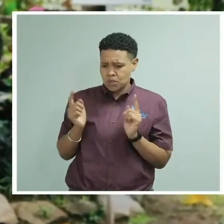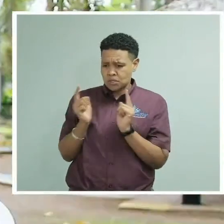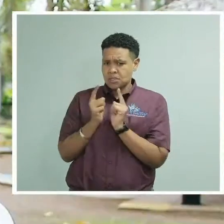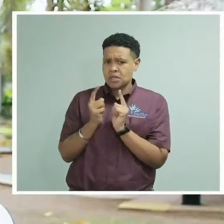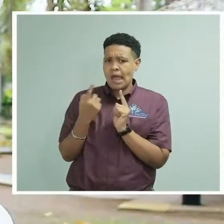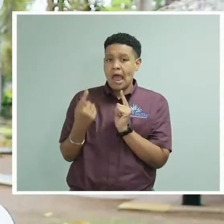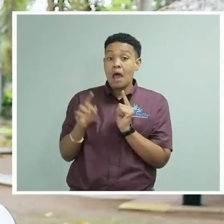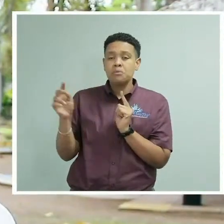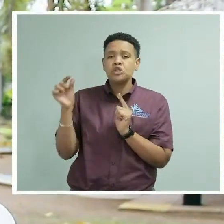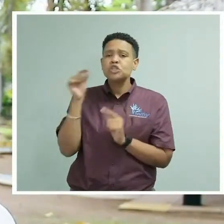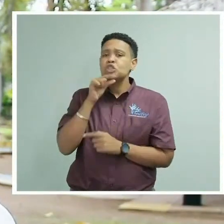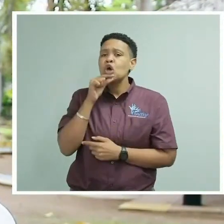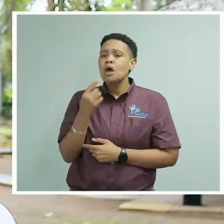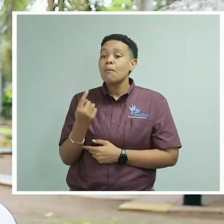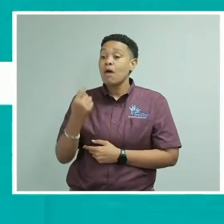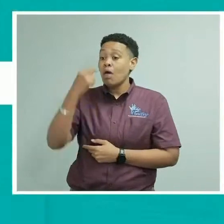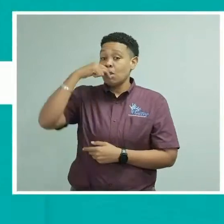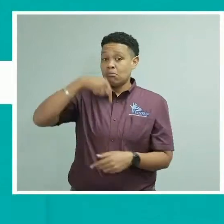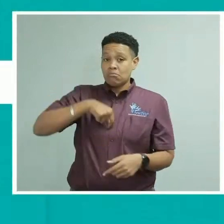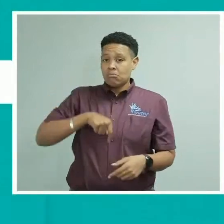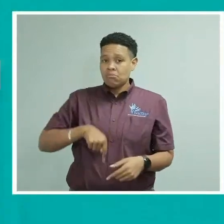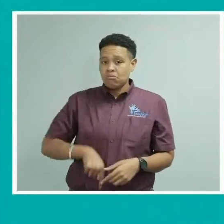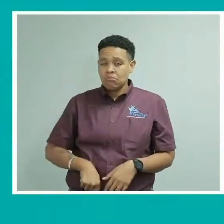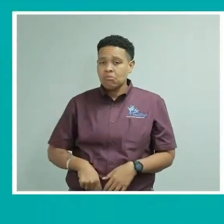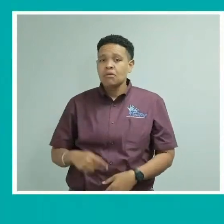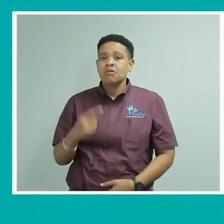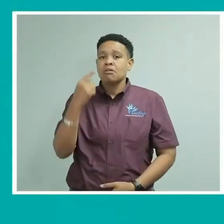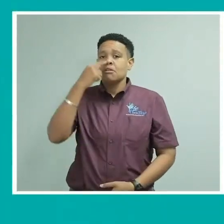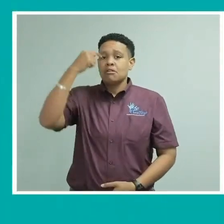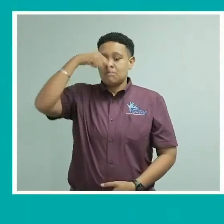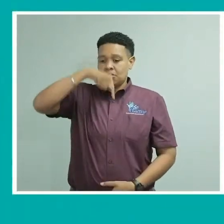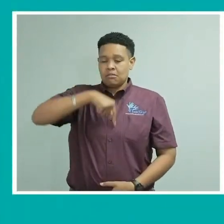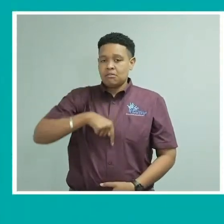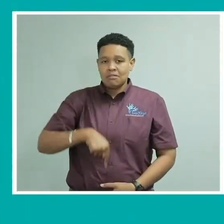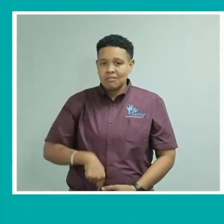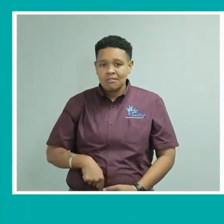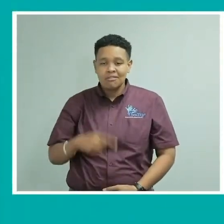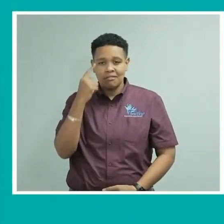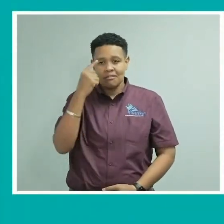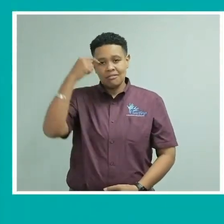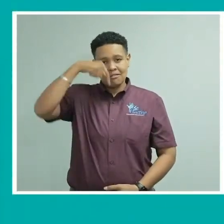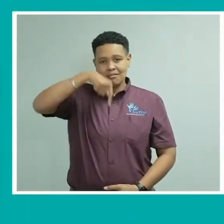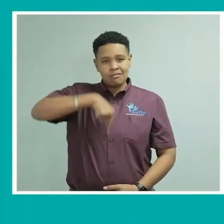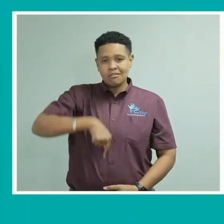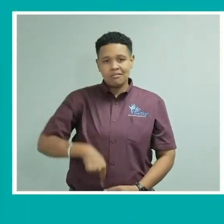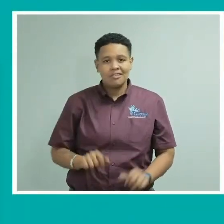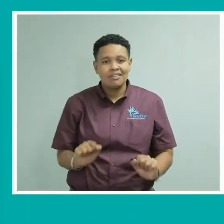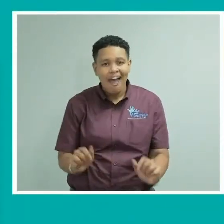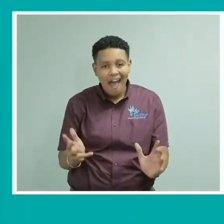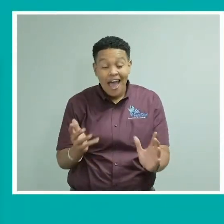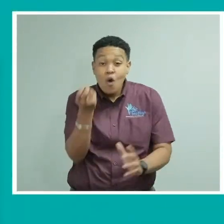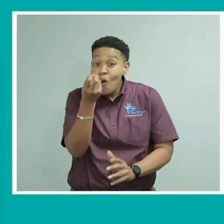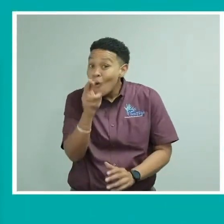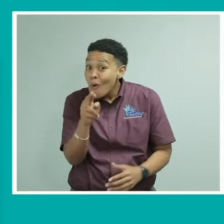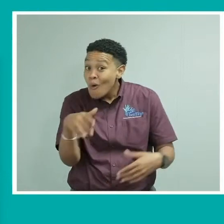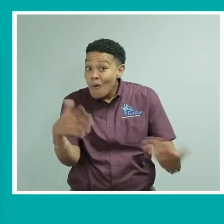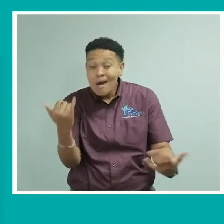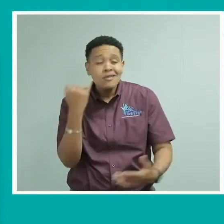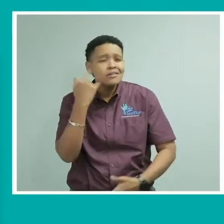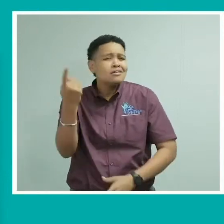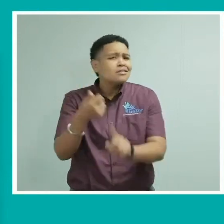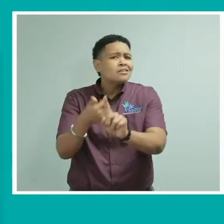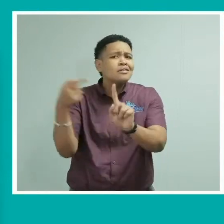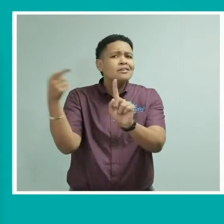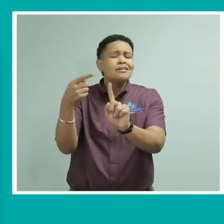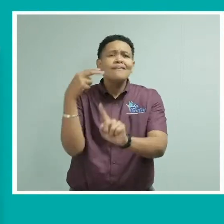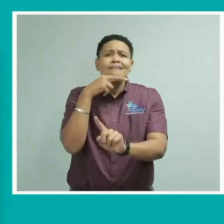you, their germs can get into your body through your mouth, nose, or eyes. Or if someone who